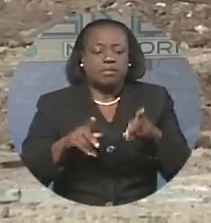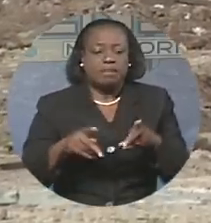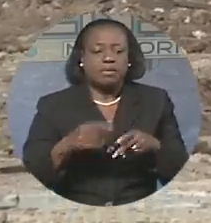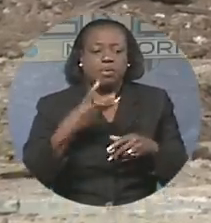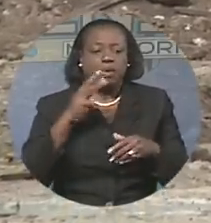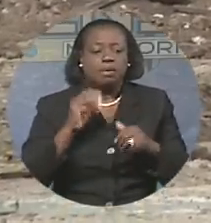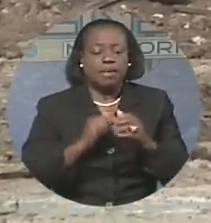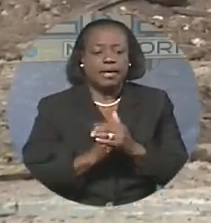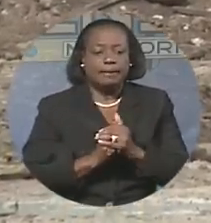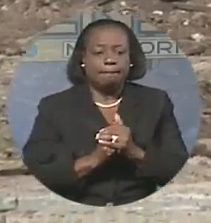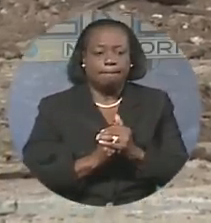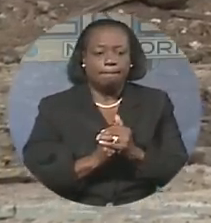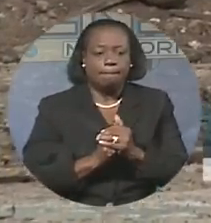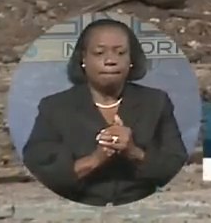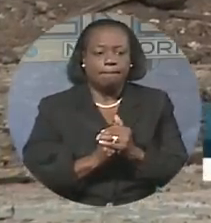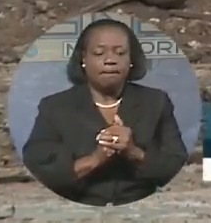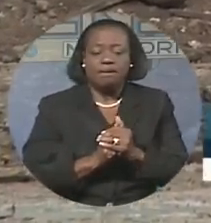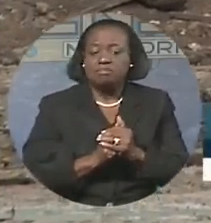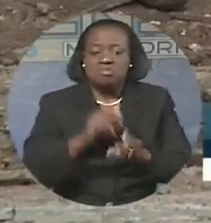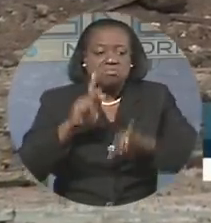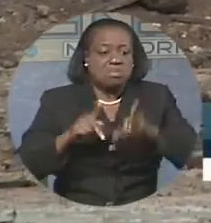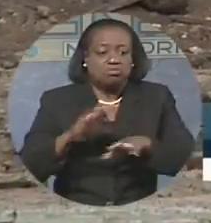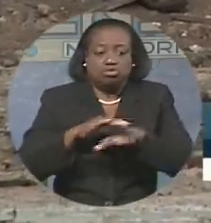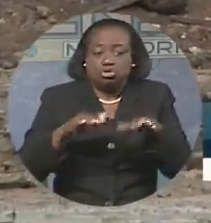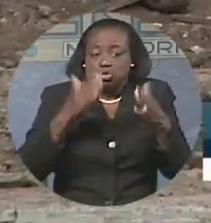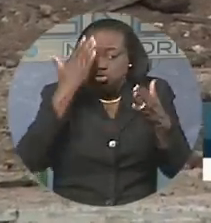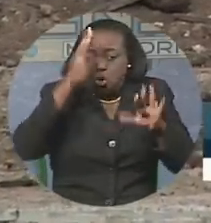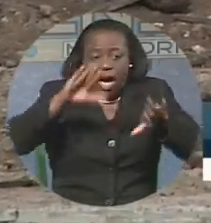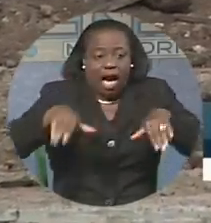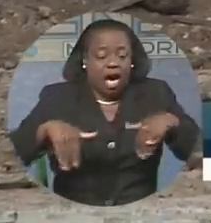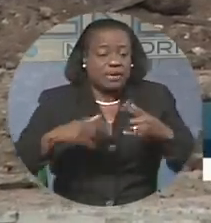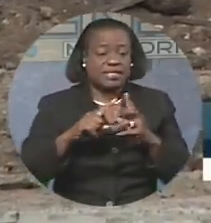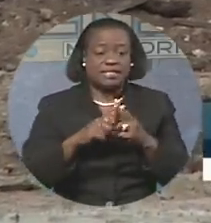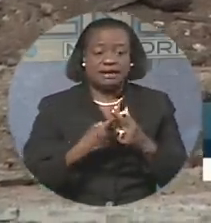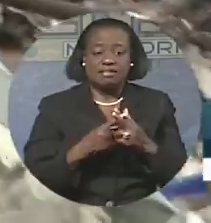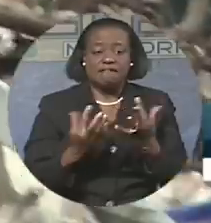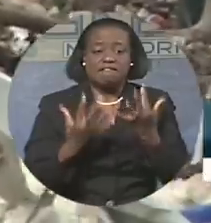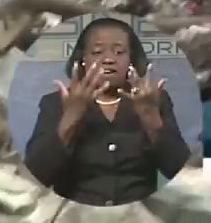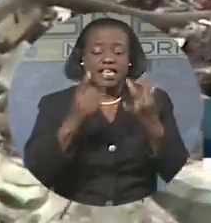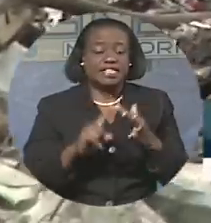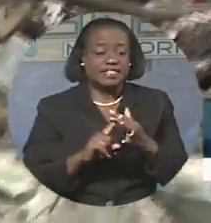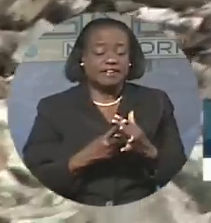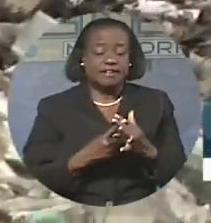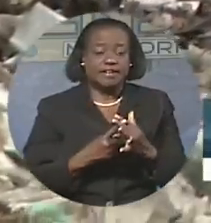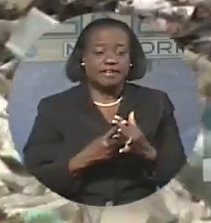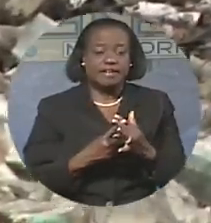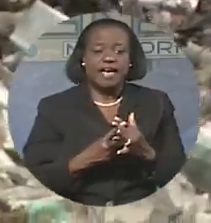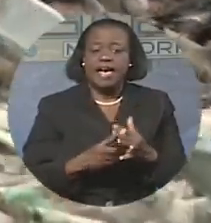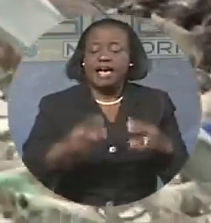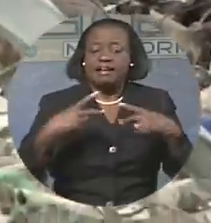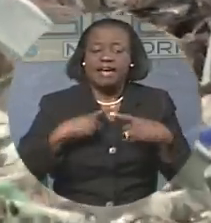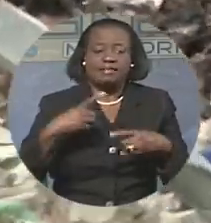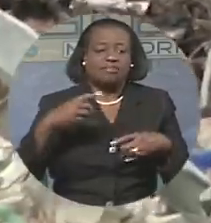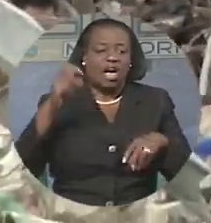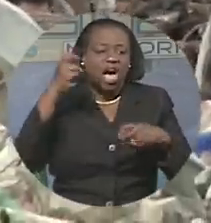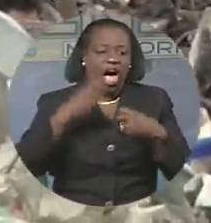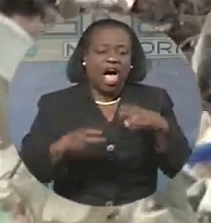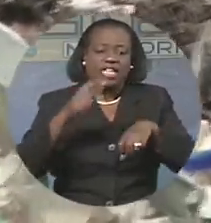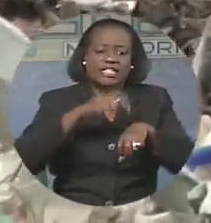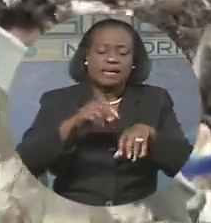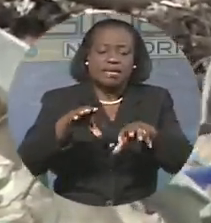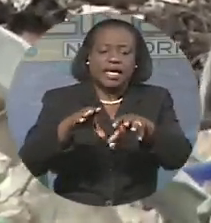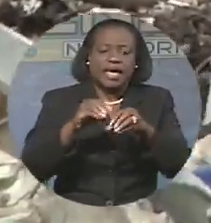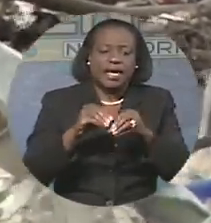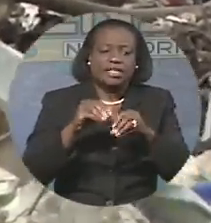Officials don't know exactly what started the fire at the city dump late Friday night and had difficulties getting to it right